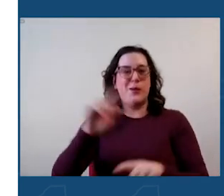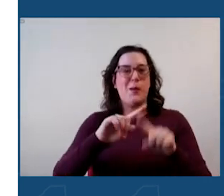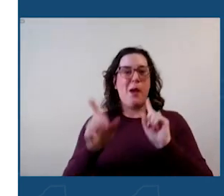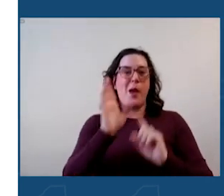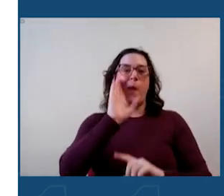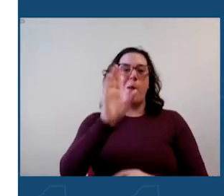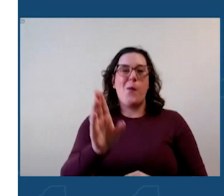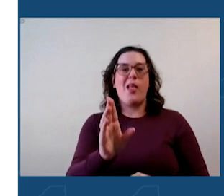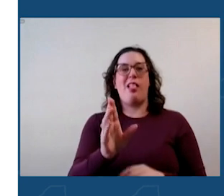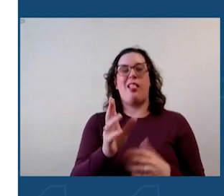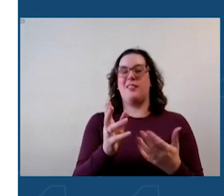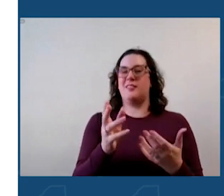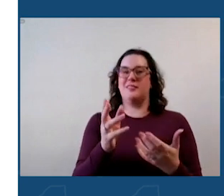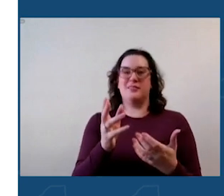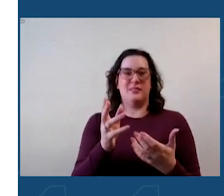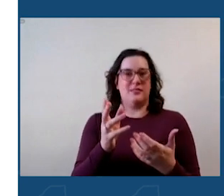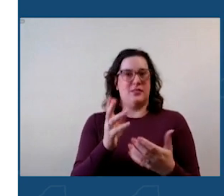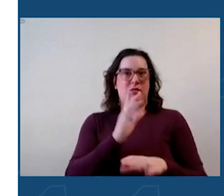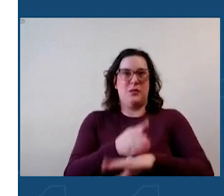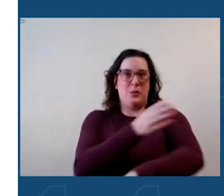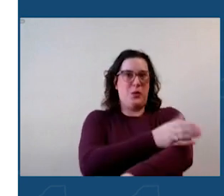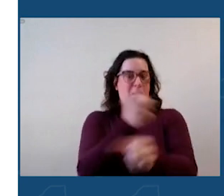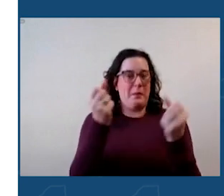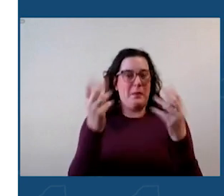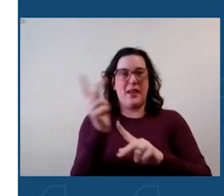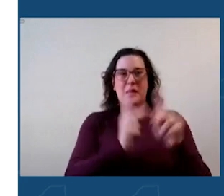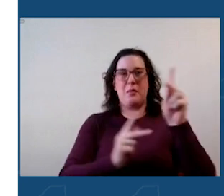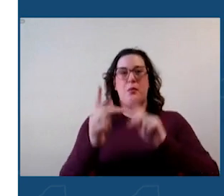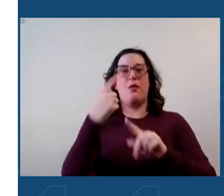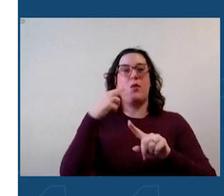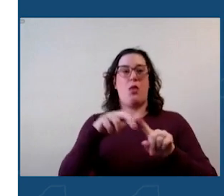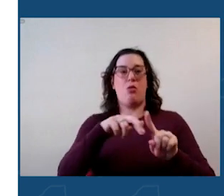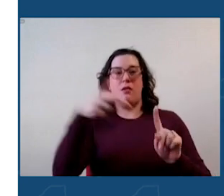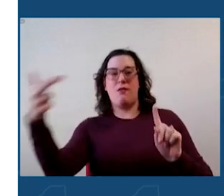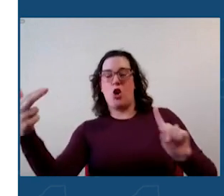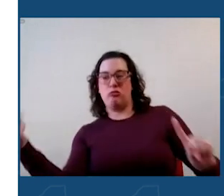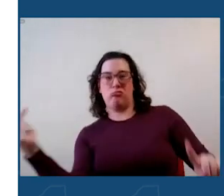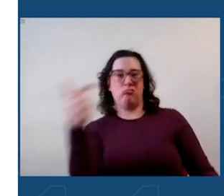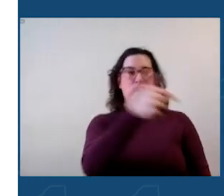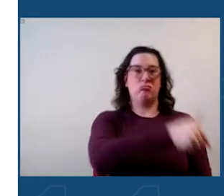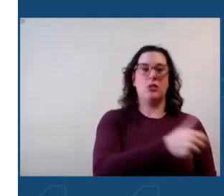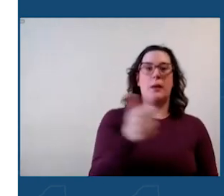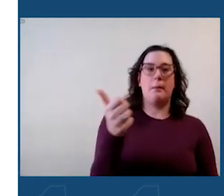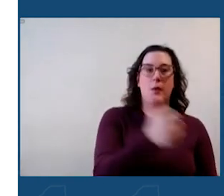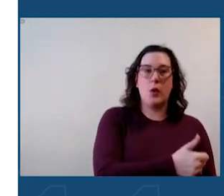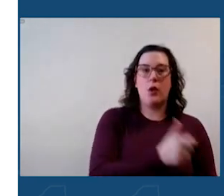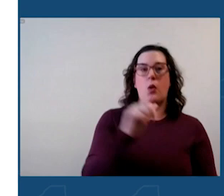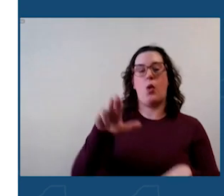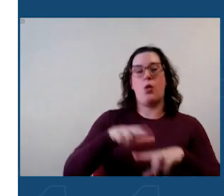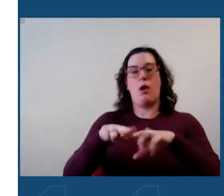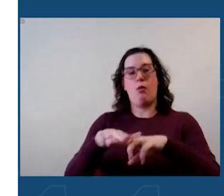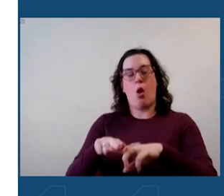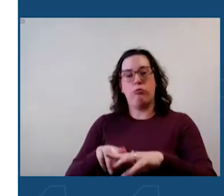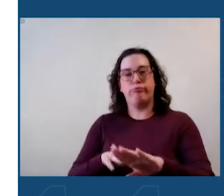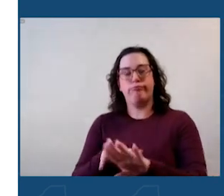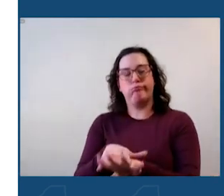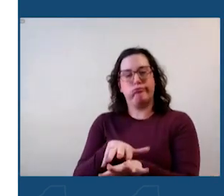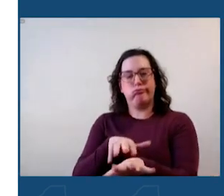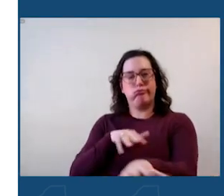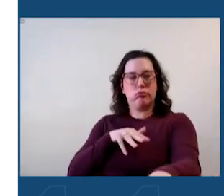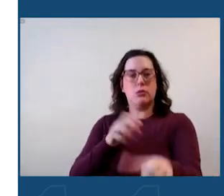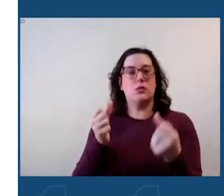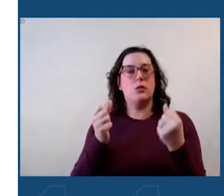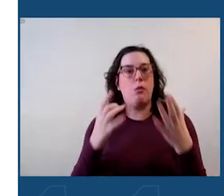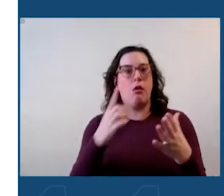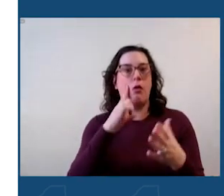so many people, for the reverse commute, for congestion on the railroad, for so much that is going to be better